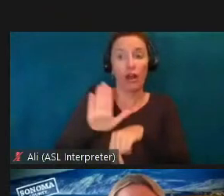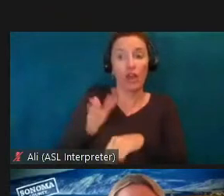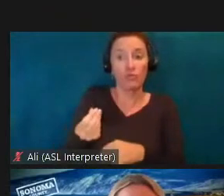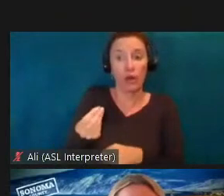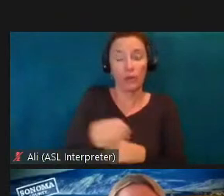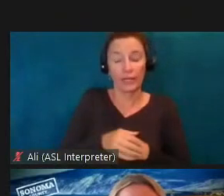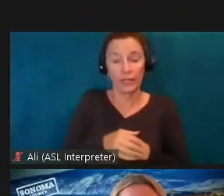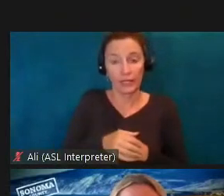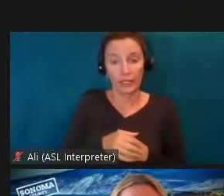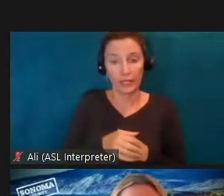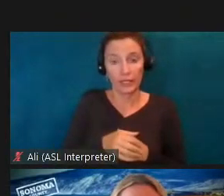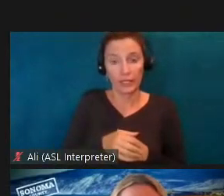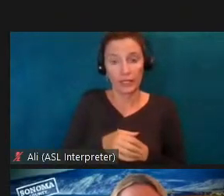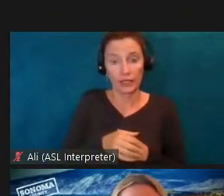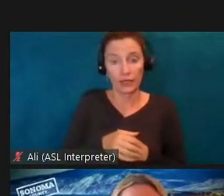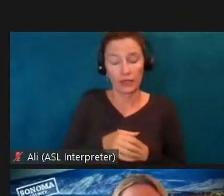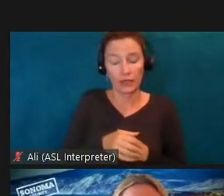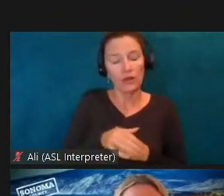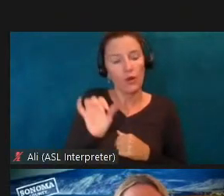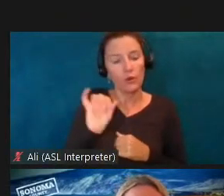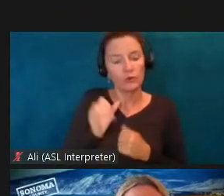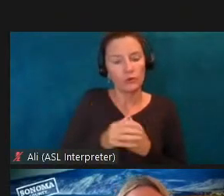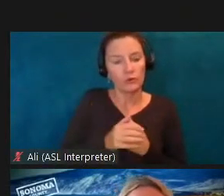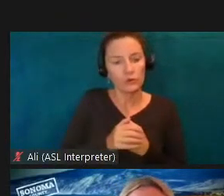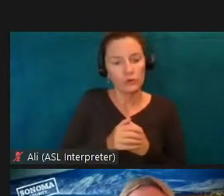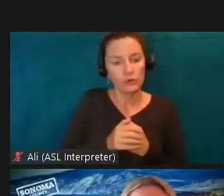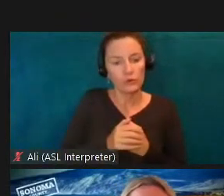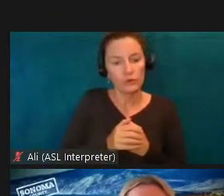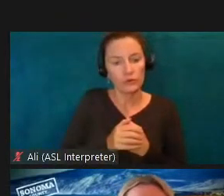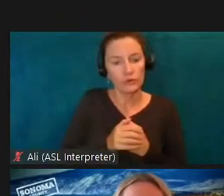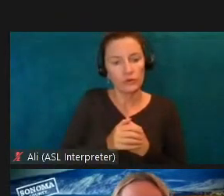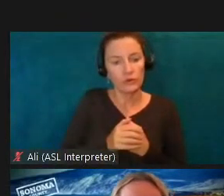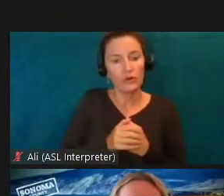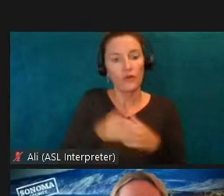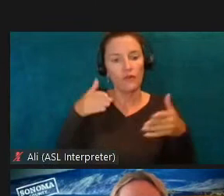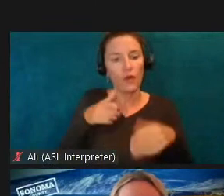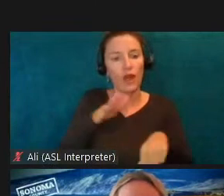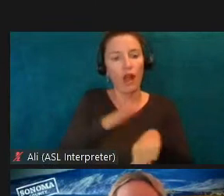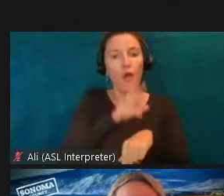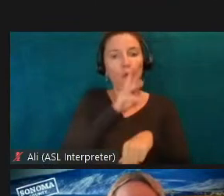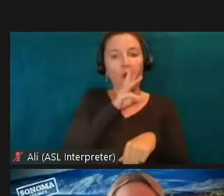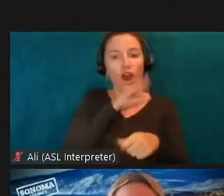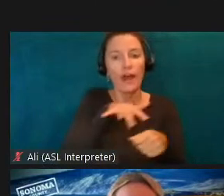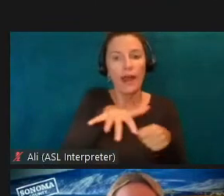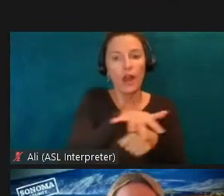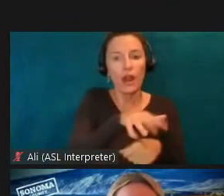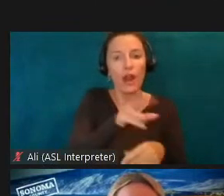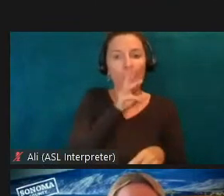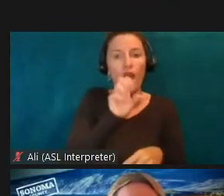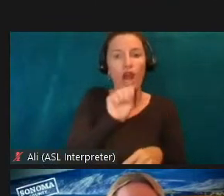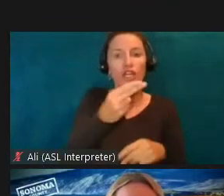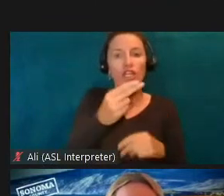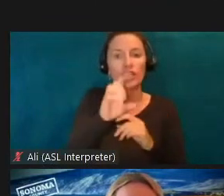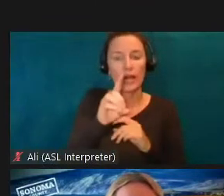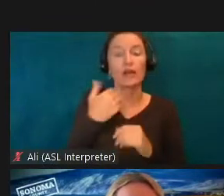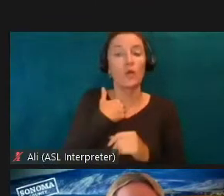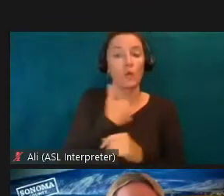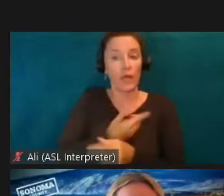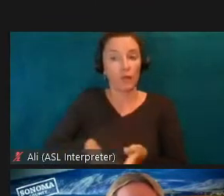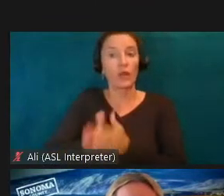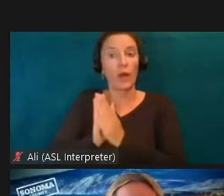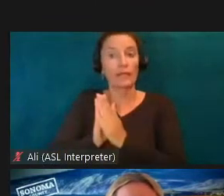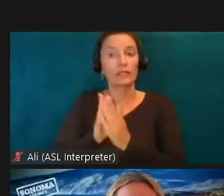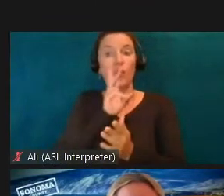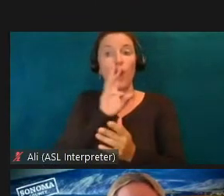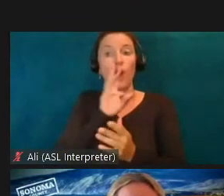addressing the need for our watershed. We have requested a watershed emergency response team